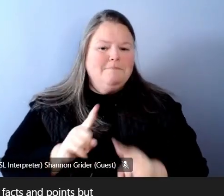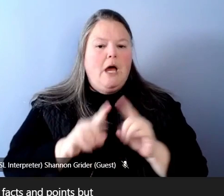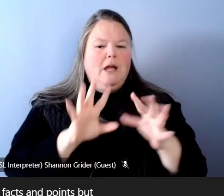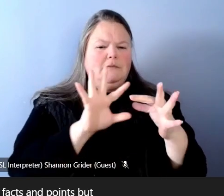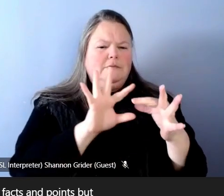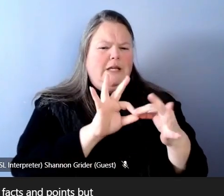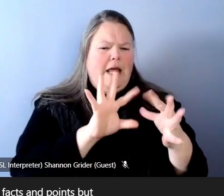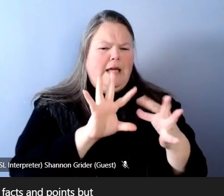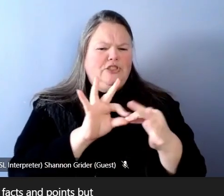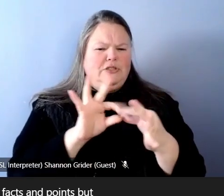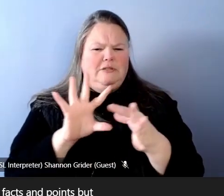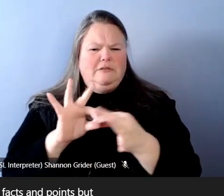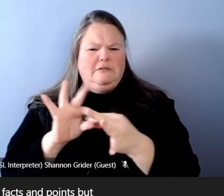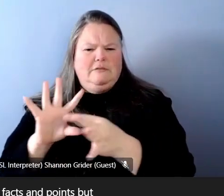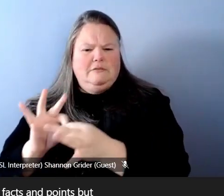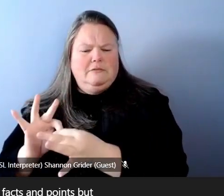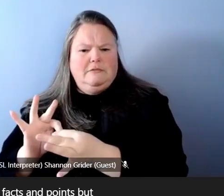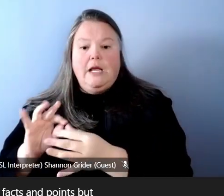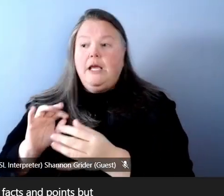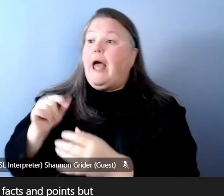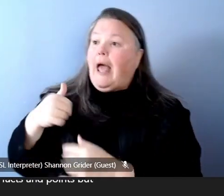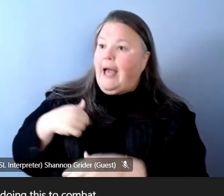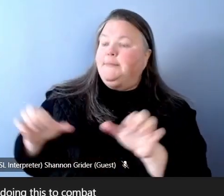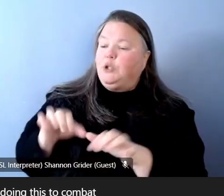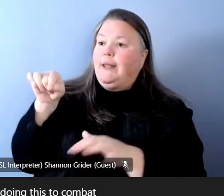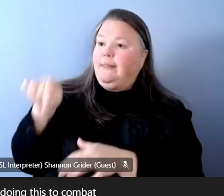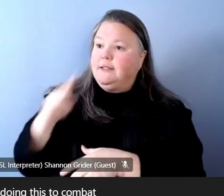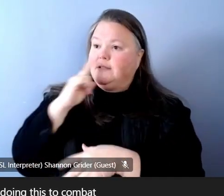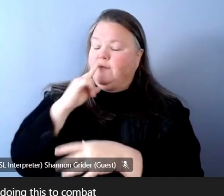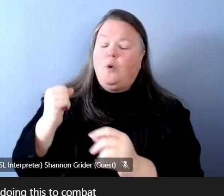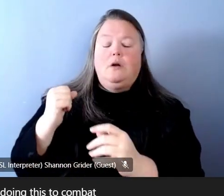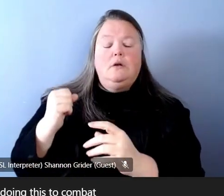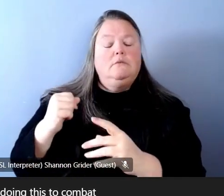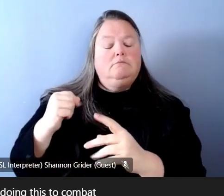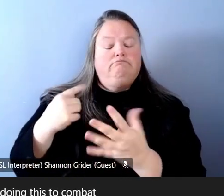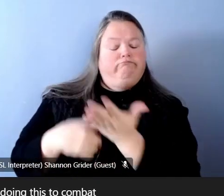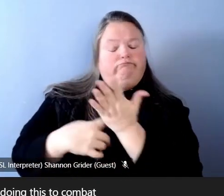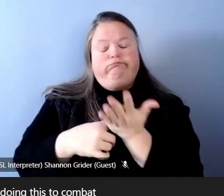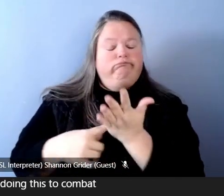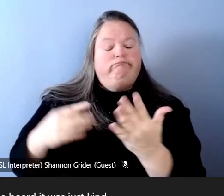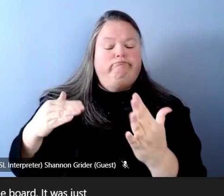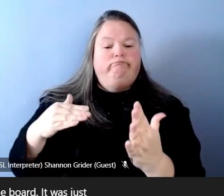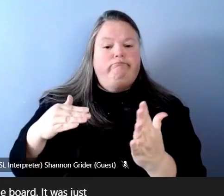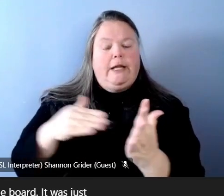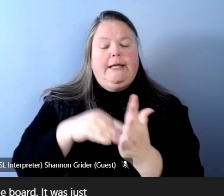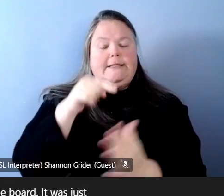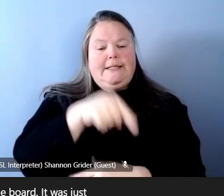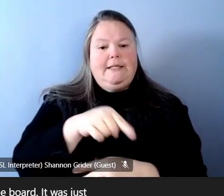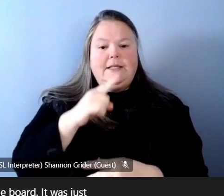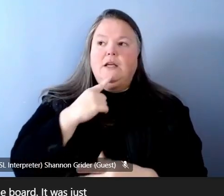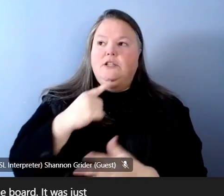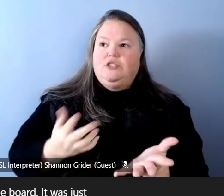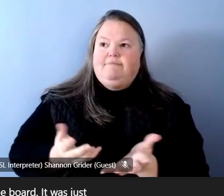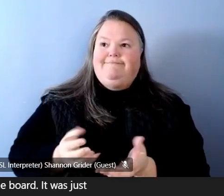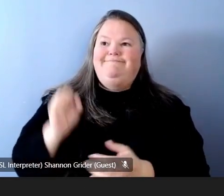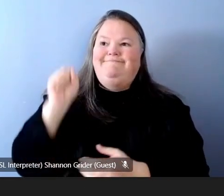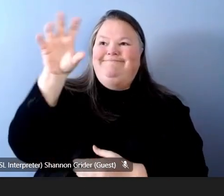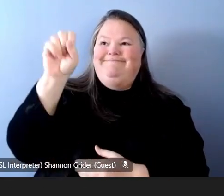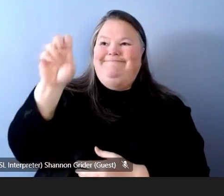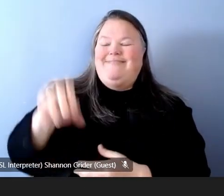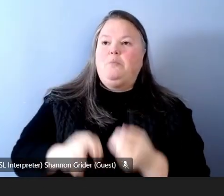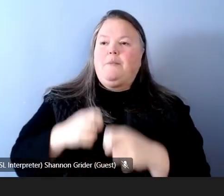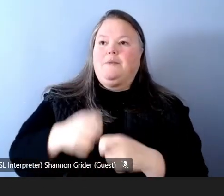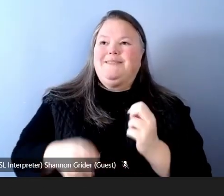like, well, I'm doing this to combat this, and this is what I could take to the board. It was just kind of like, here's some problems.